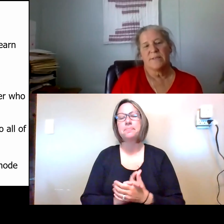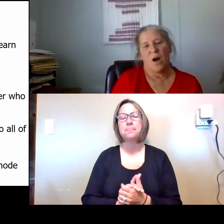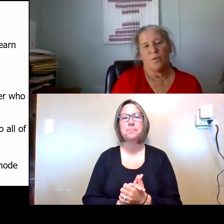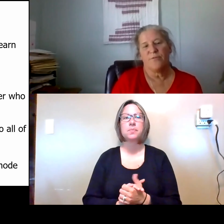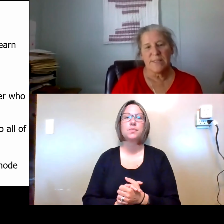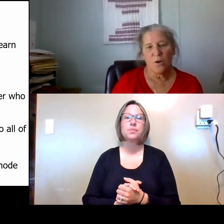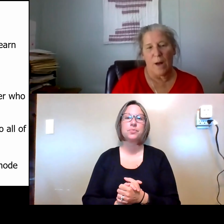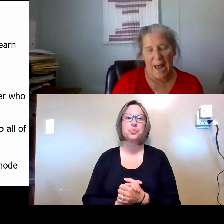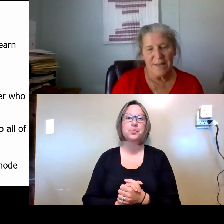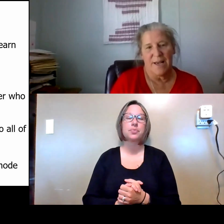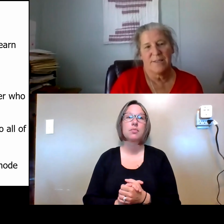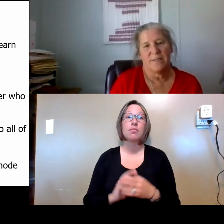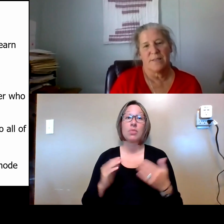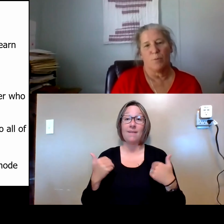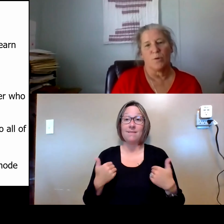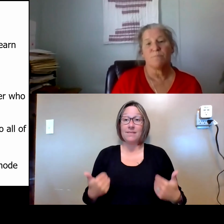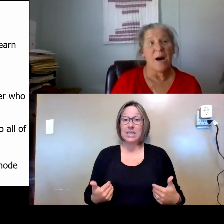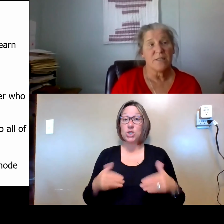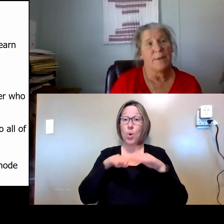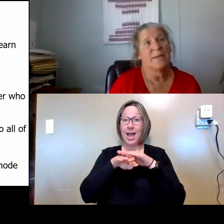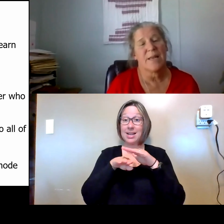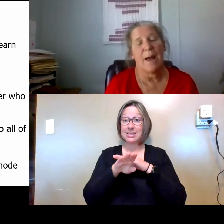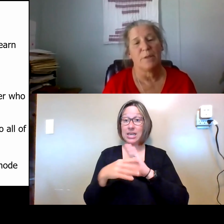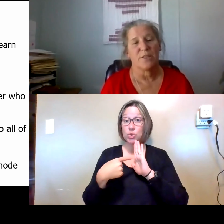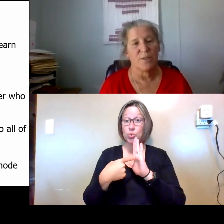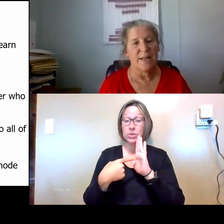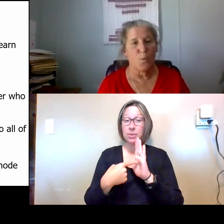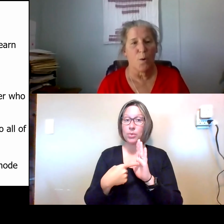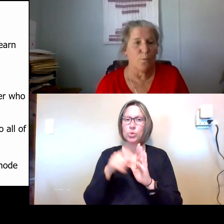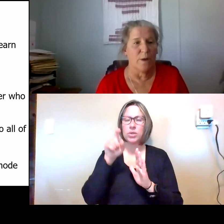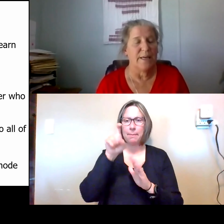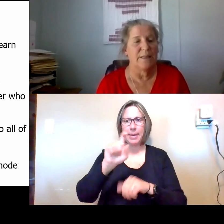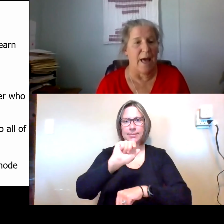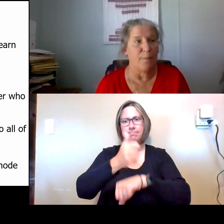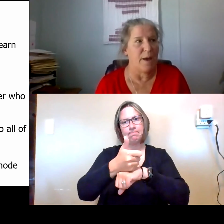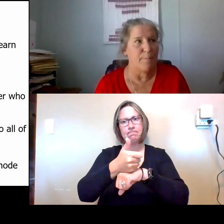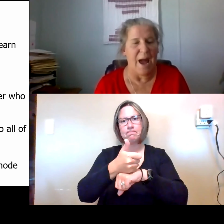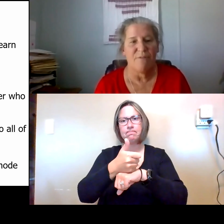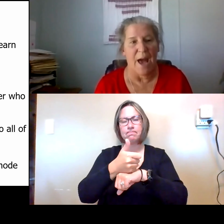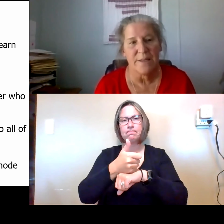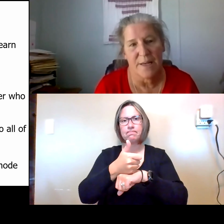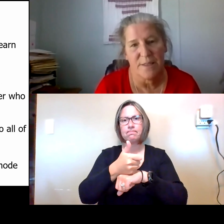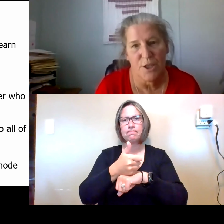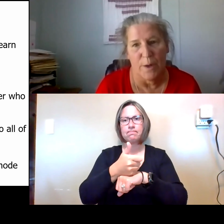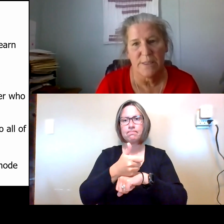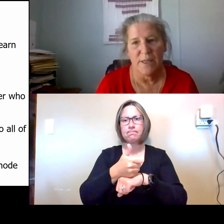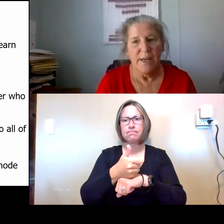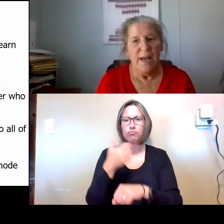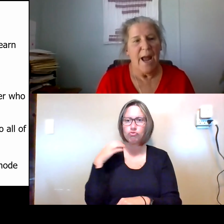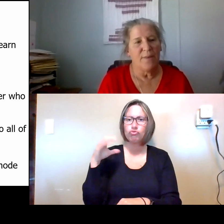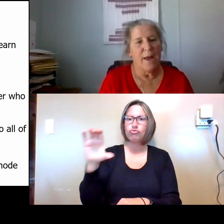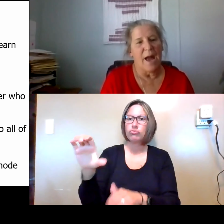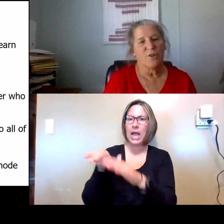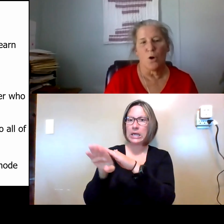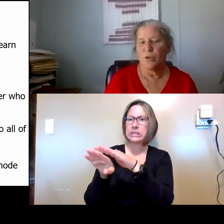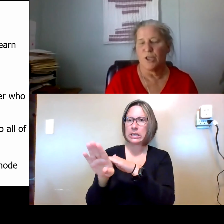Okay, so the physical access to symbols must be established. That's where we really let them have access to it.